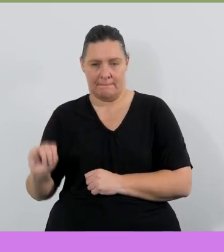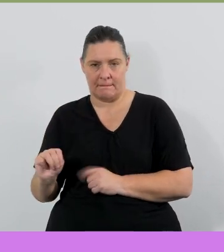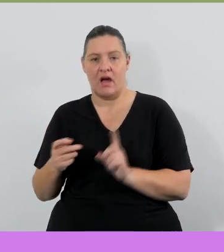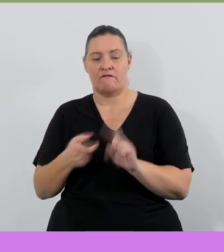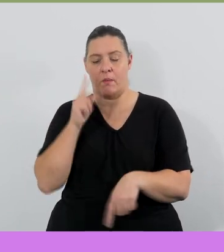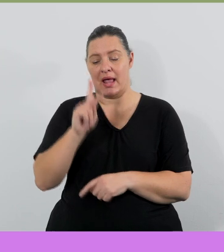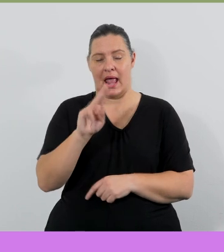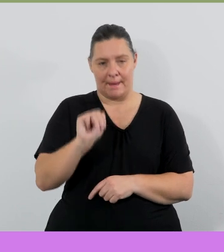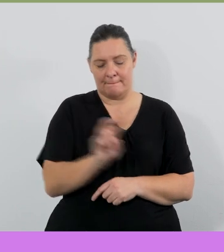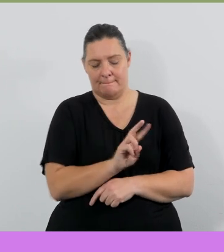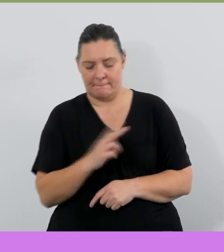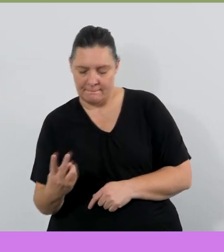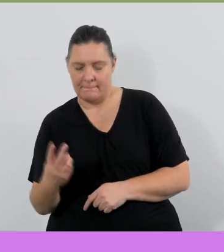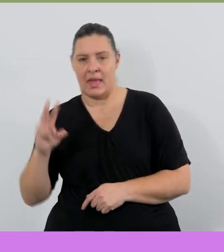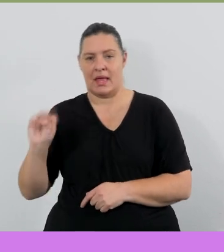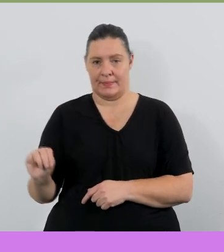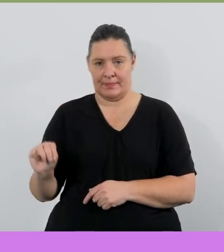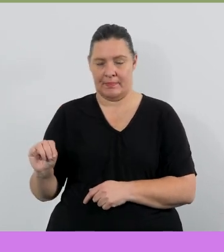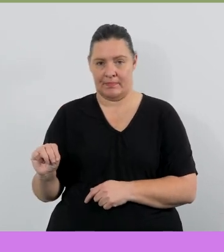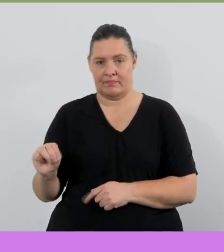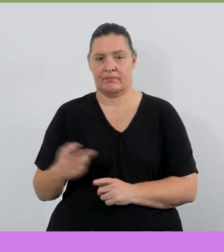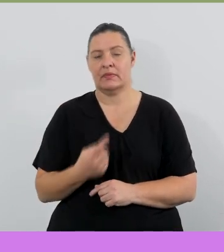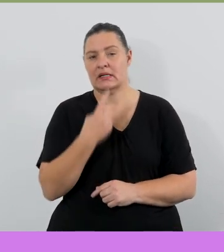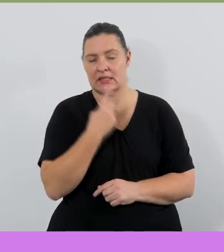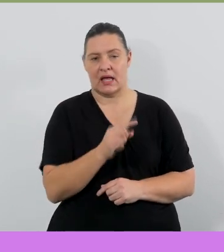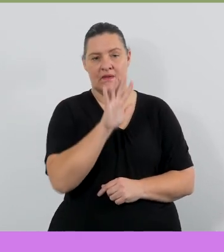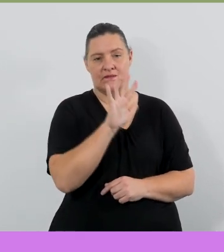go from kilometers into meters. Right, so I'll say